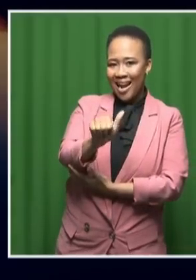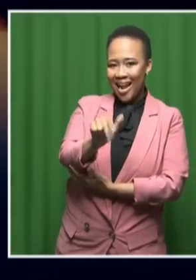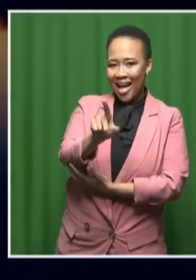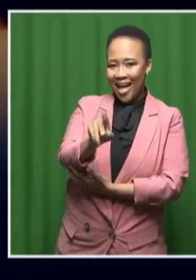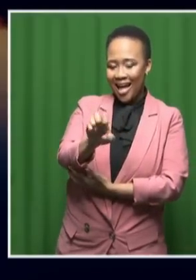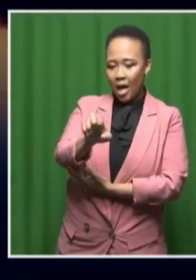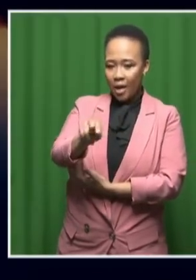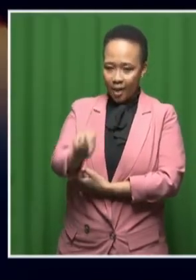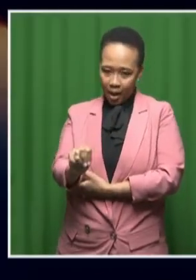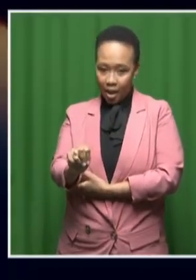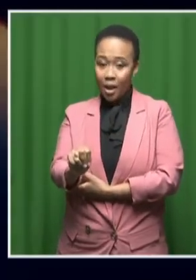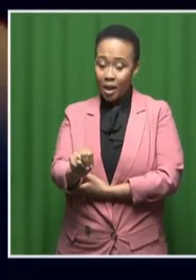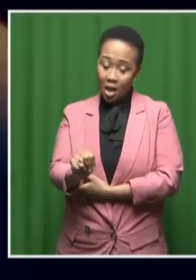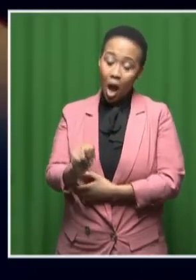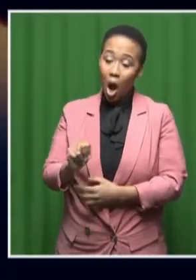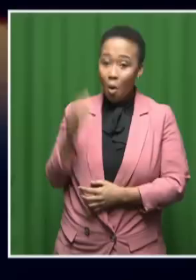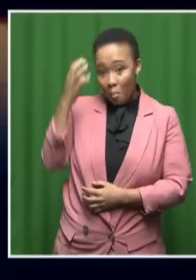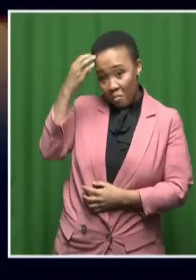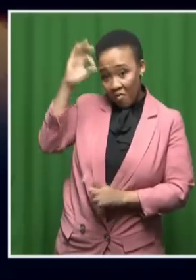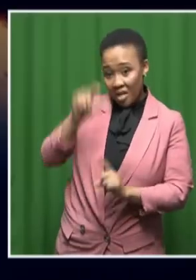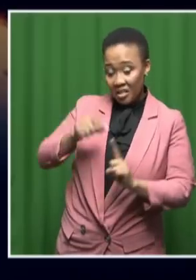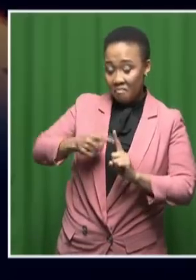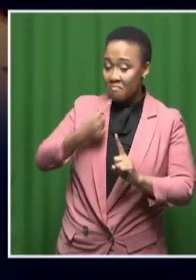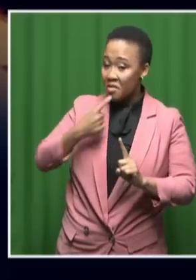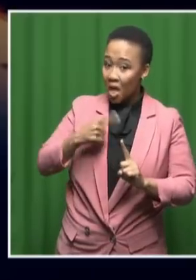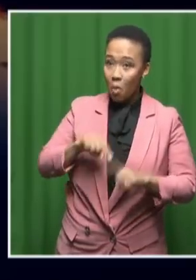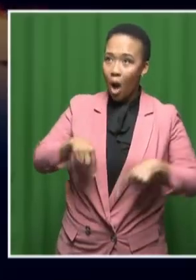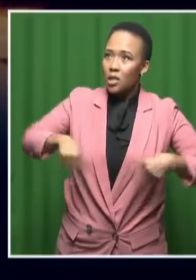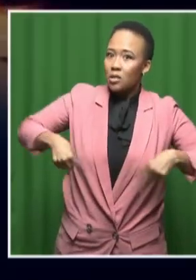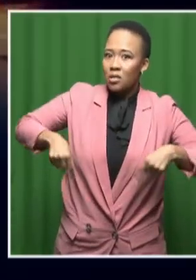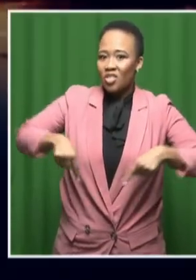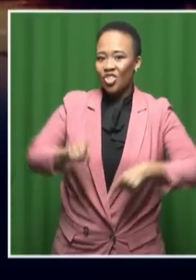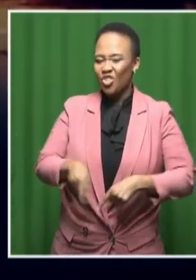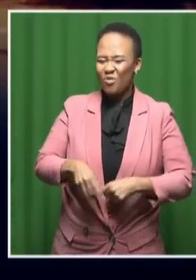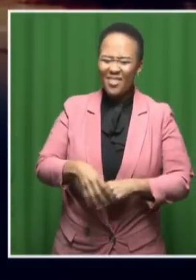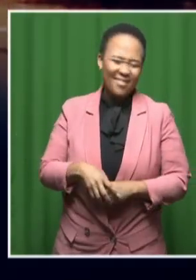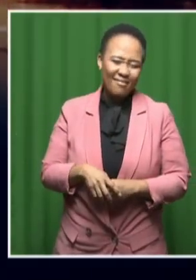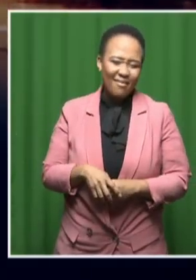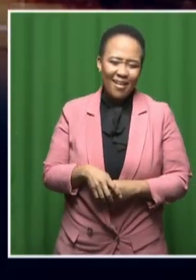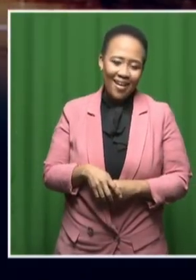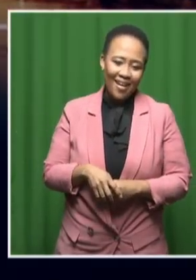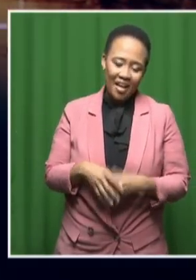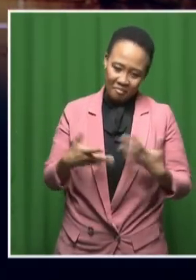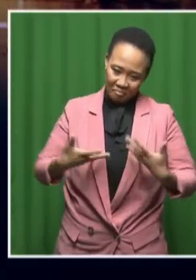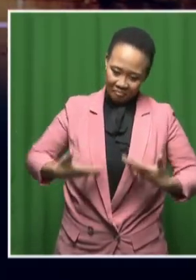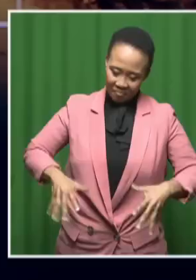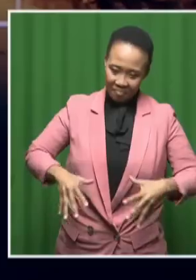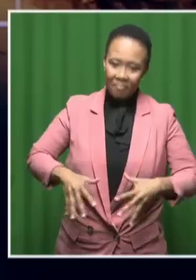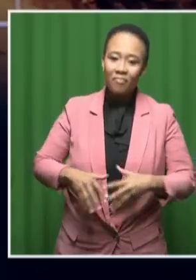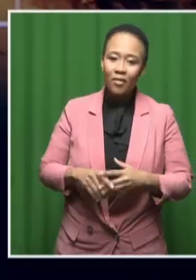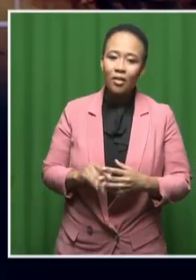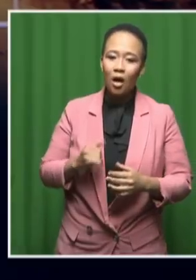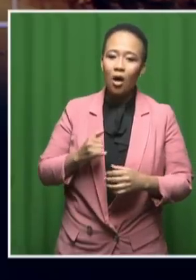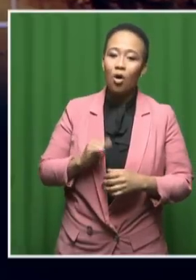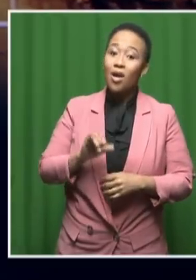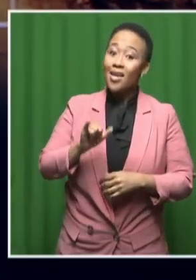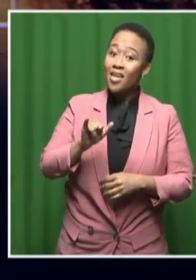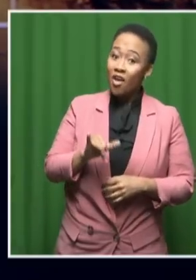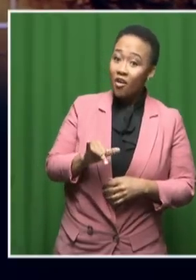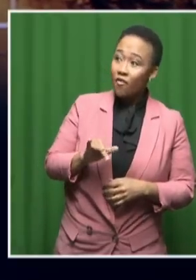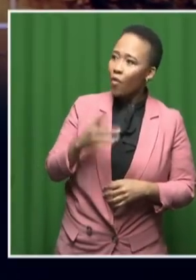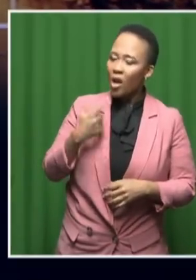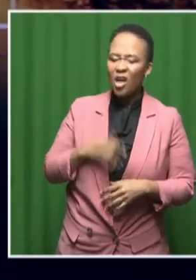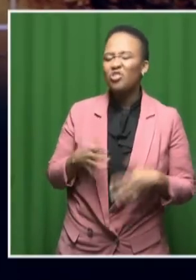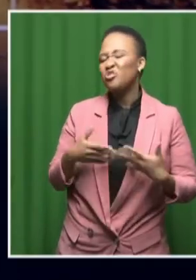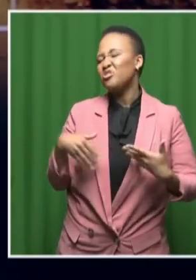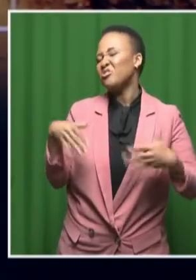Professor saying no need to panic at this point, but of course, those who are immunocompromised, make sure that you do wear your mask